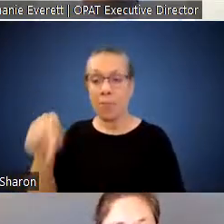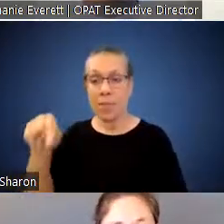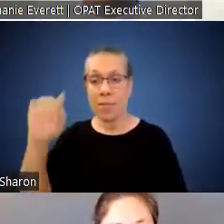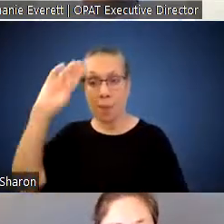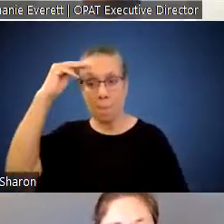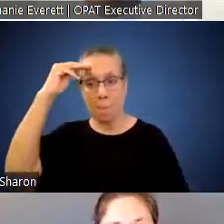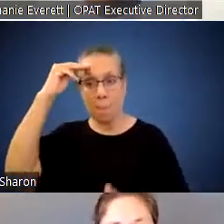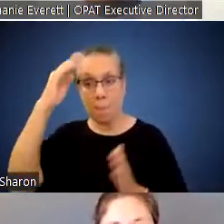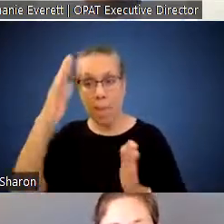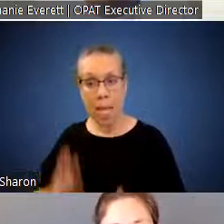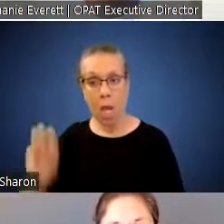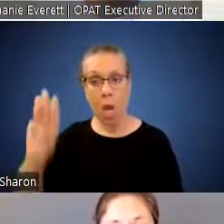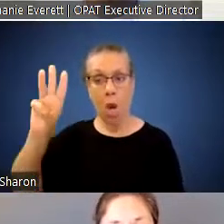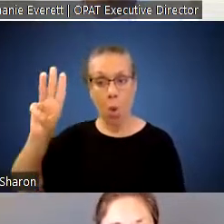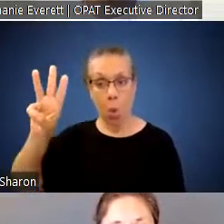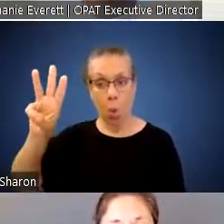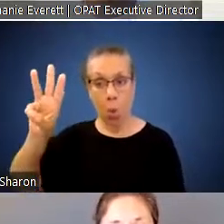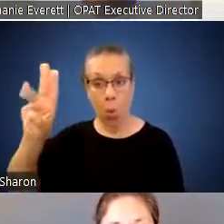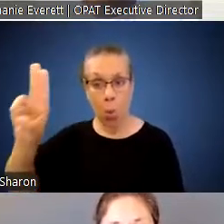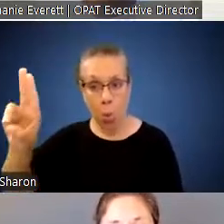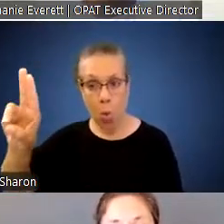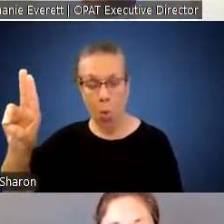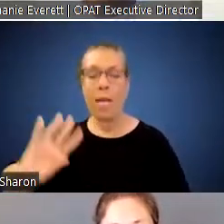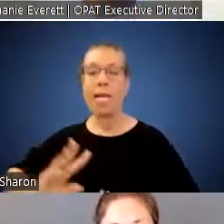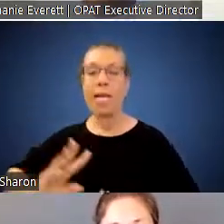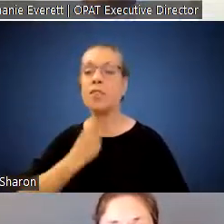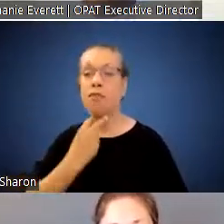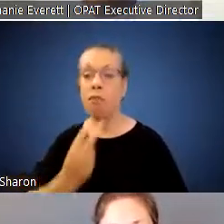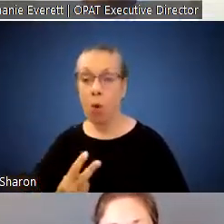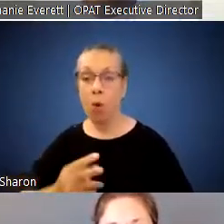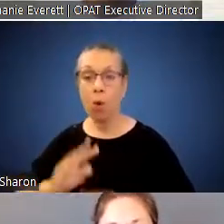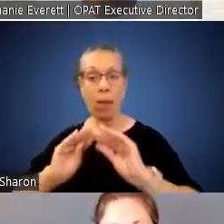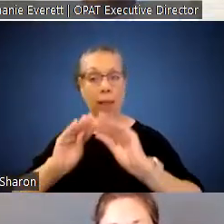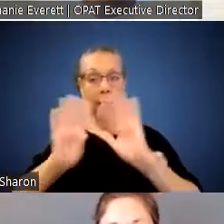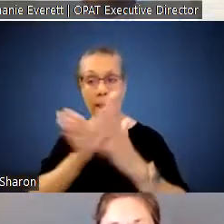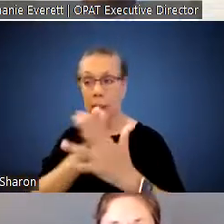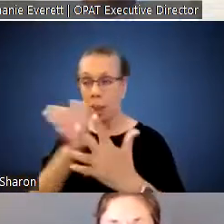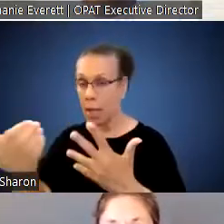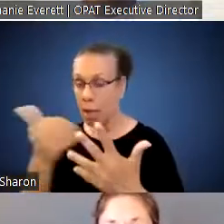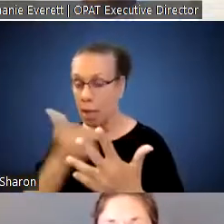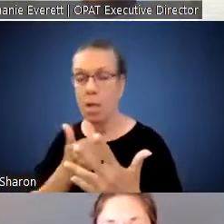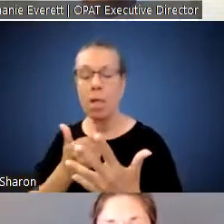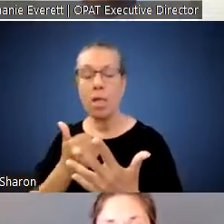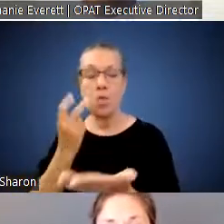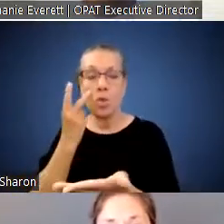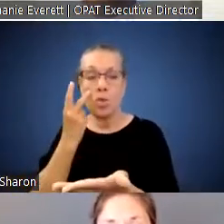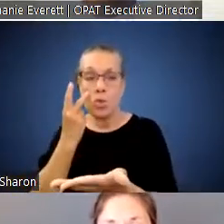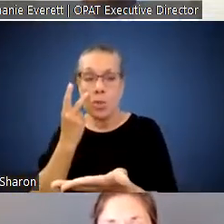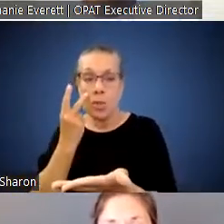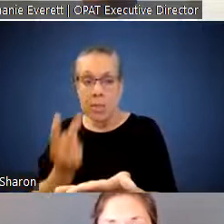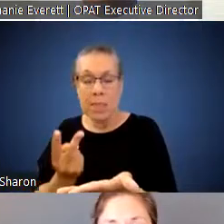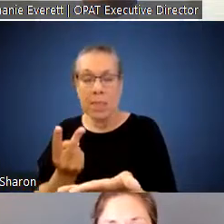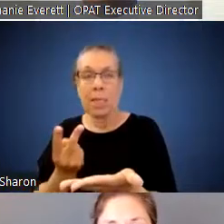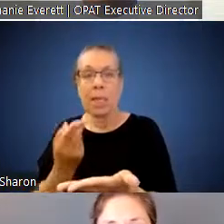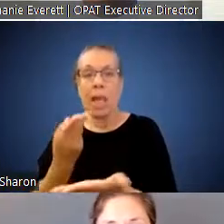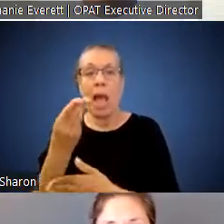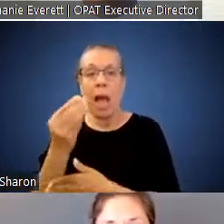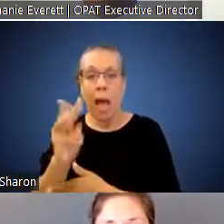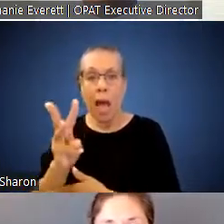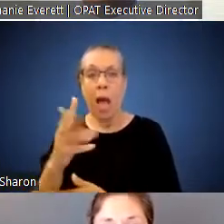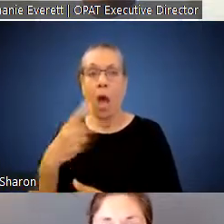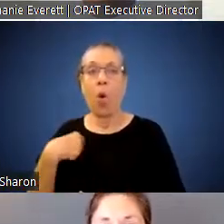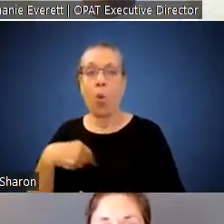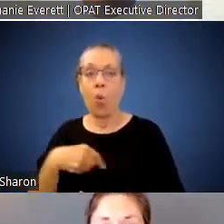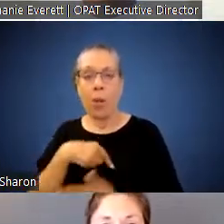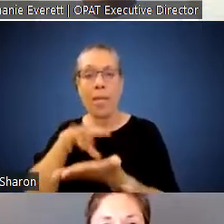very vocal in being transparent and looking at the way in which we can